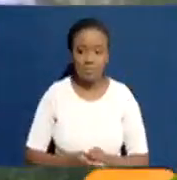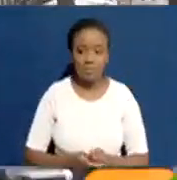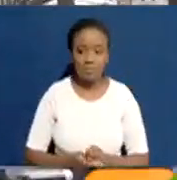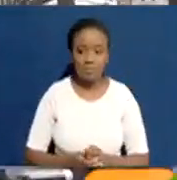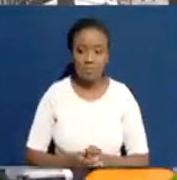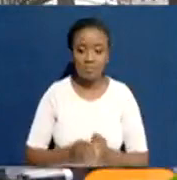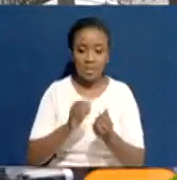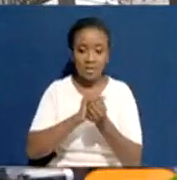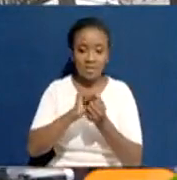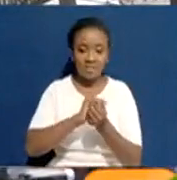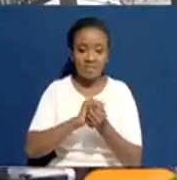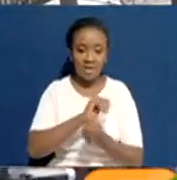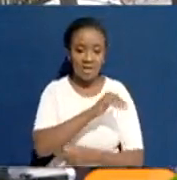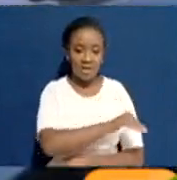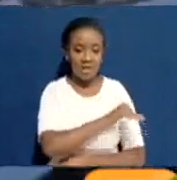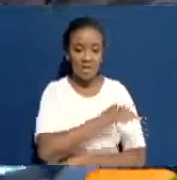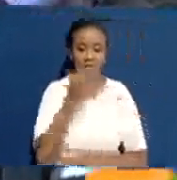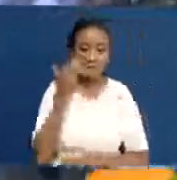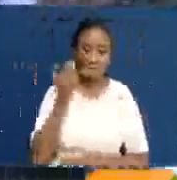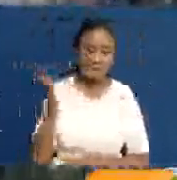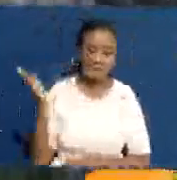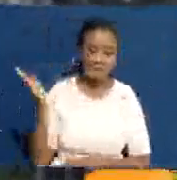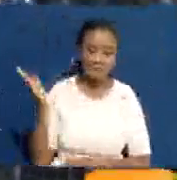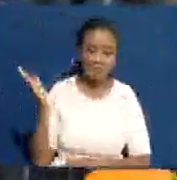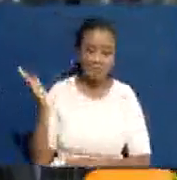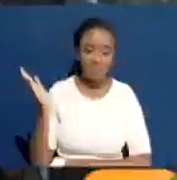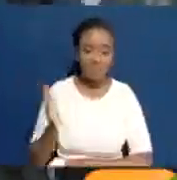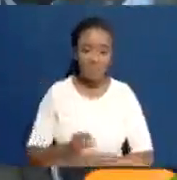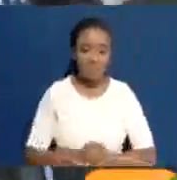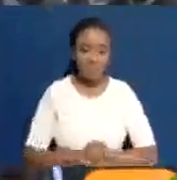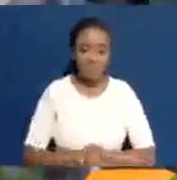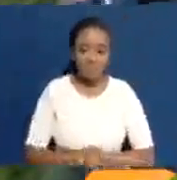Friday evening at this palatial home in Karen,